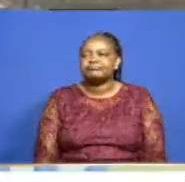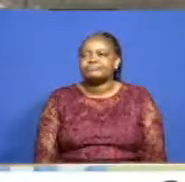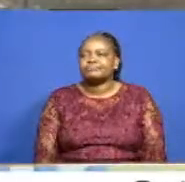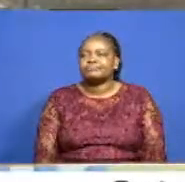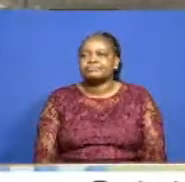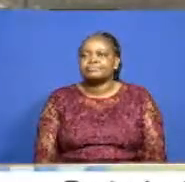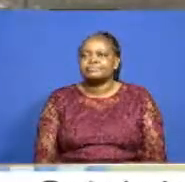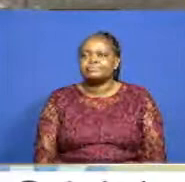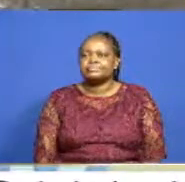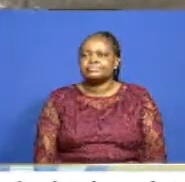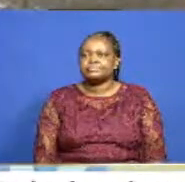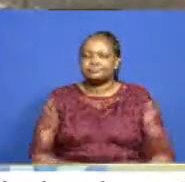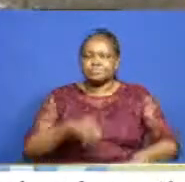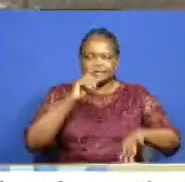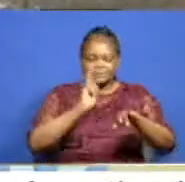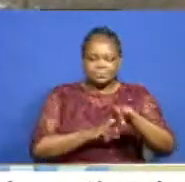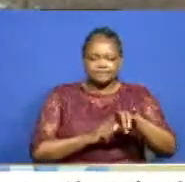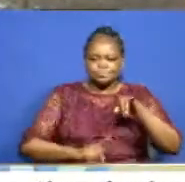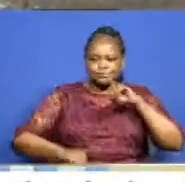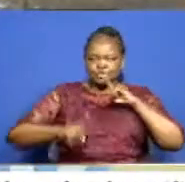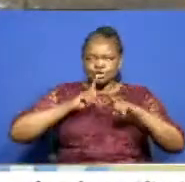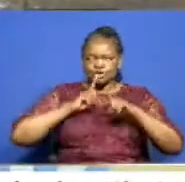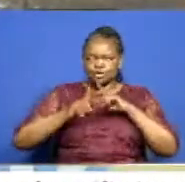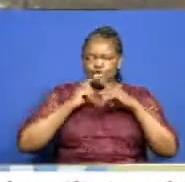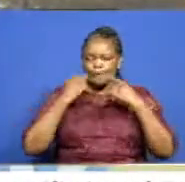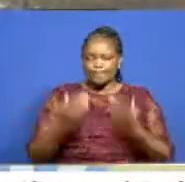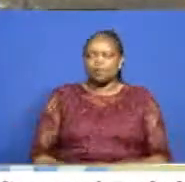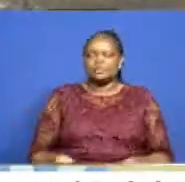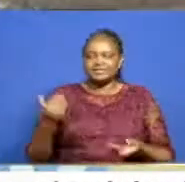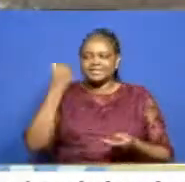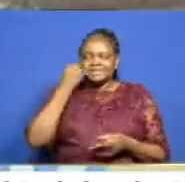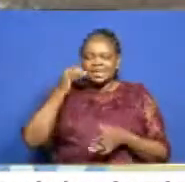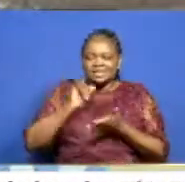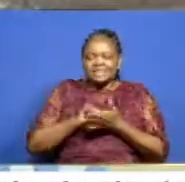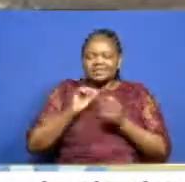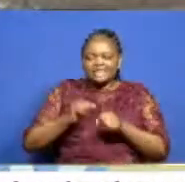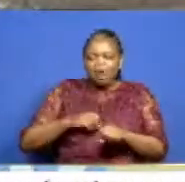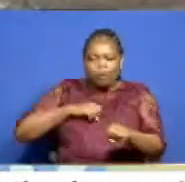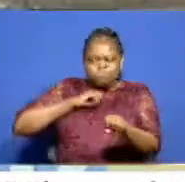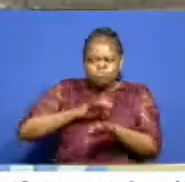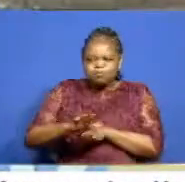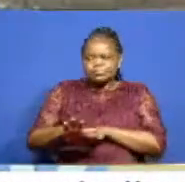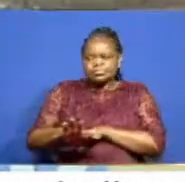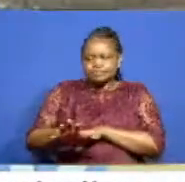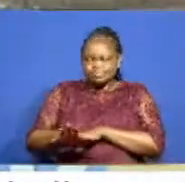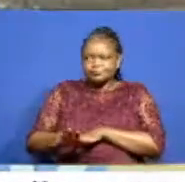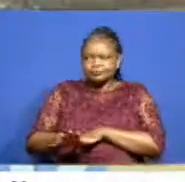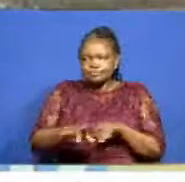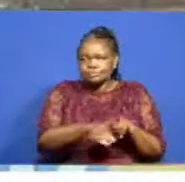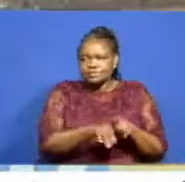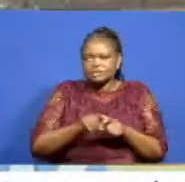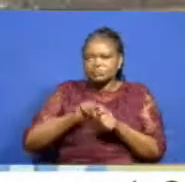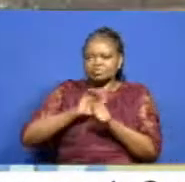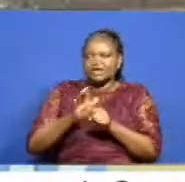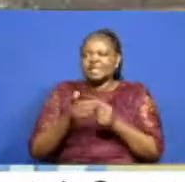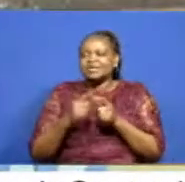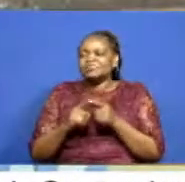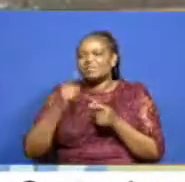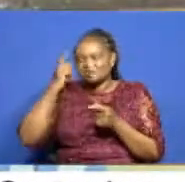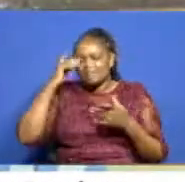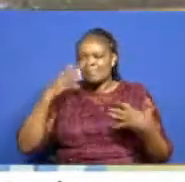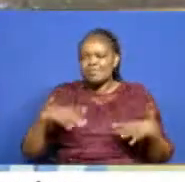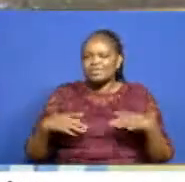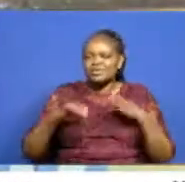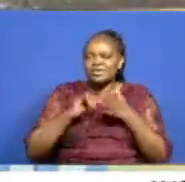about a contagious disease such as COVID-19, and you look at the population we are talking about this morning, these